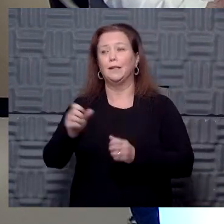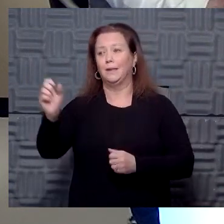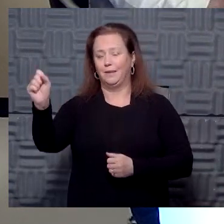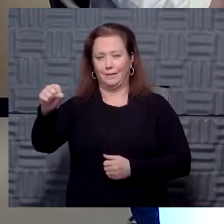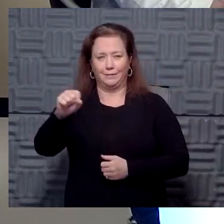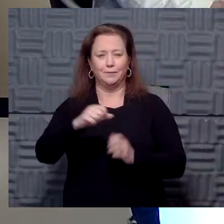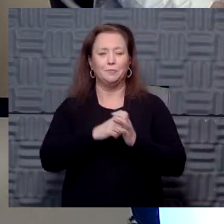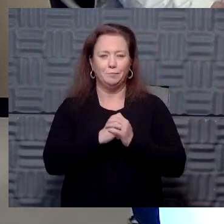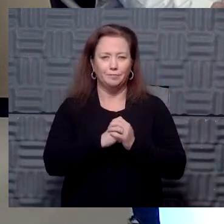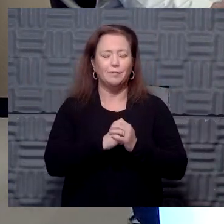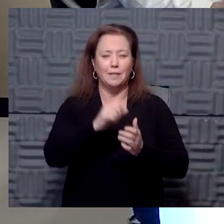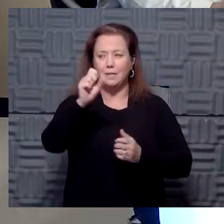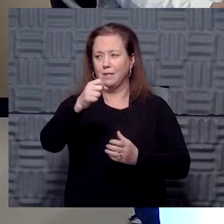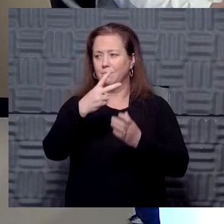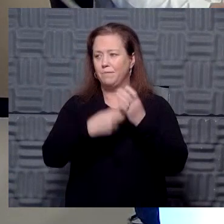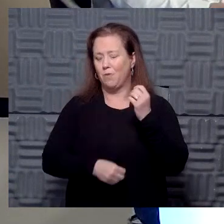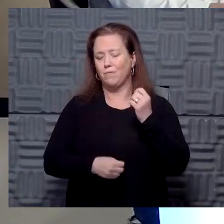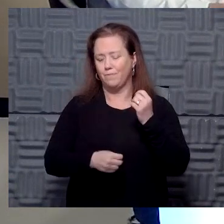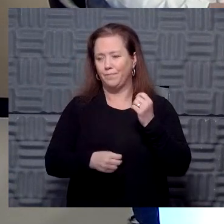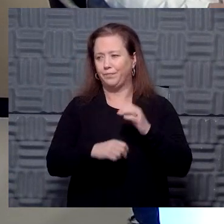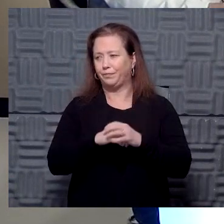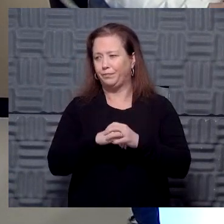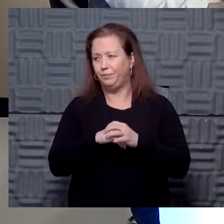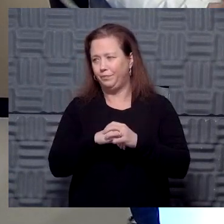both sides. So,